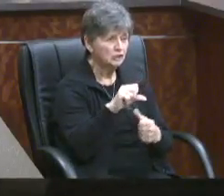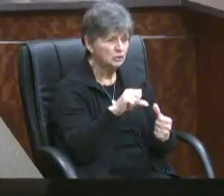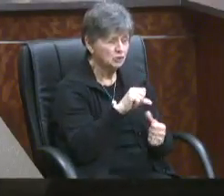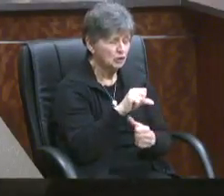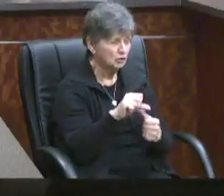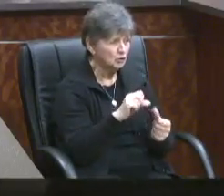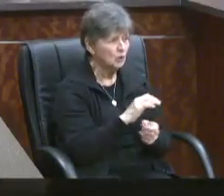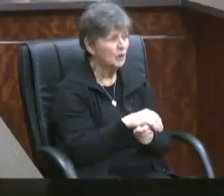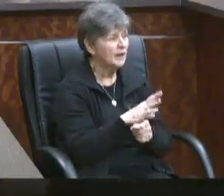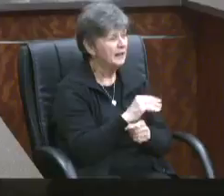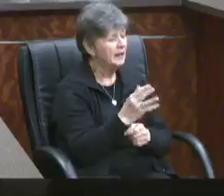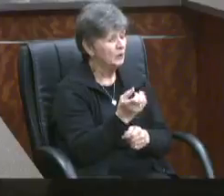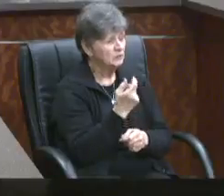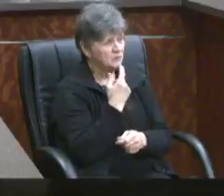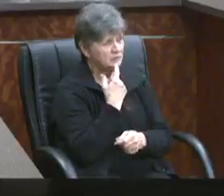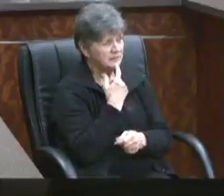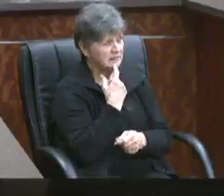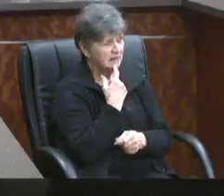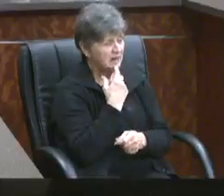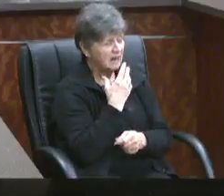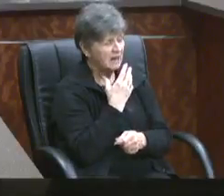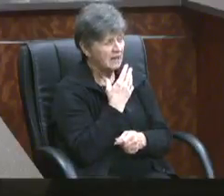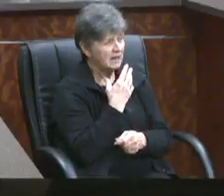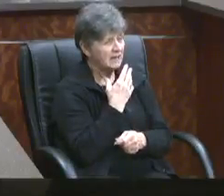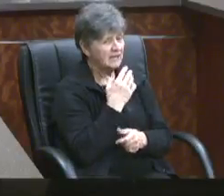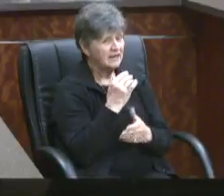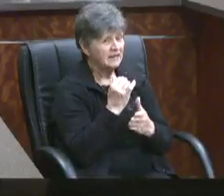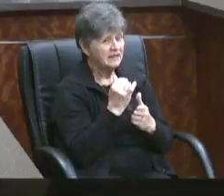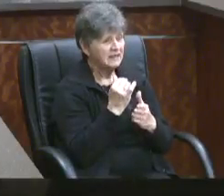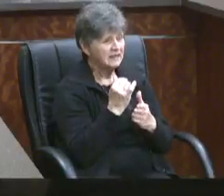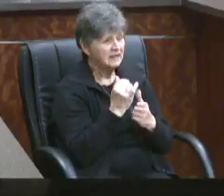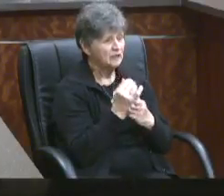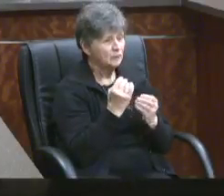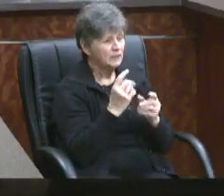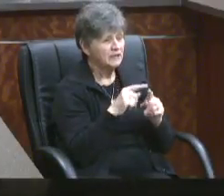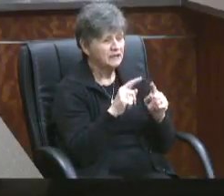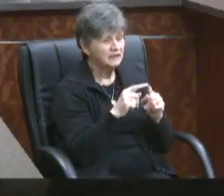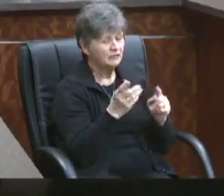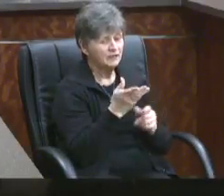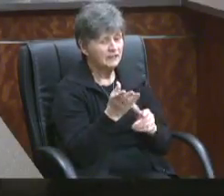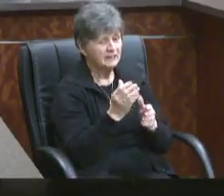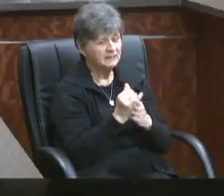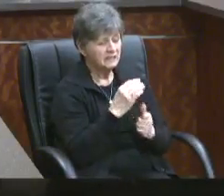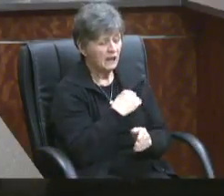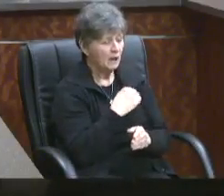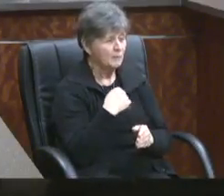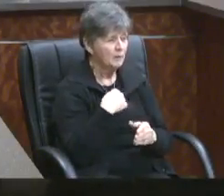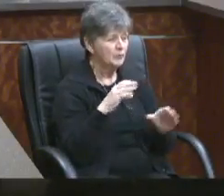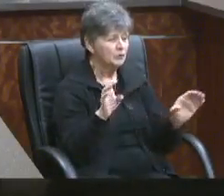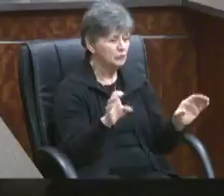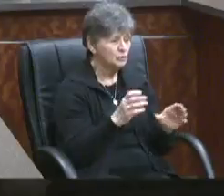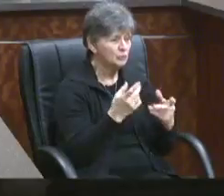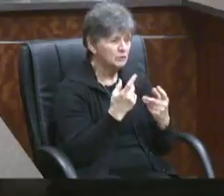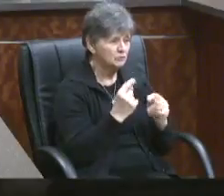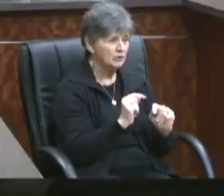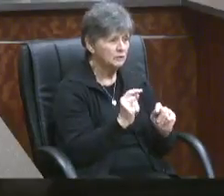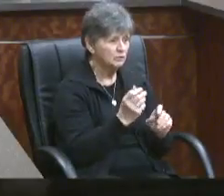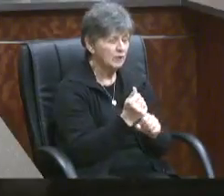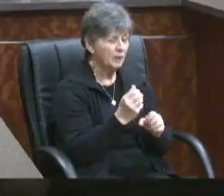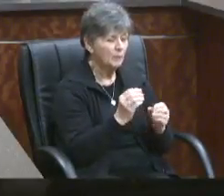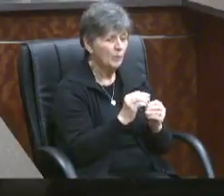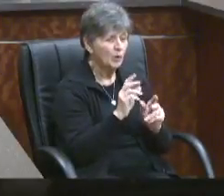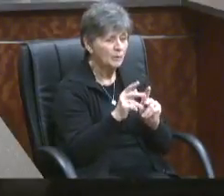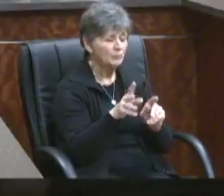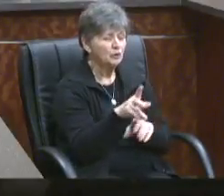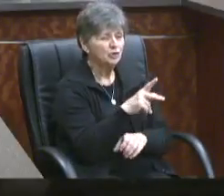Again, just want to acknowledge the different things that the CERT members are trying to do to get more participation and be involved in the community, and